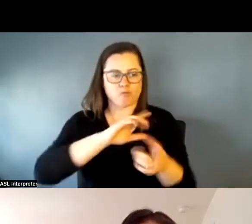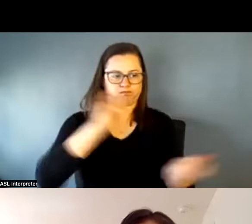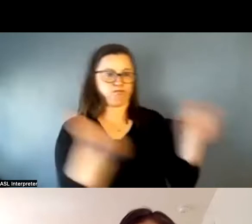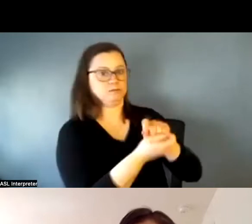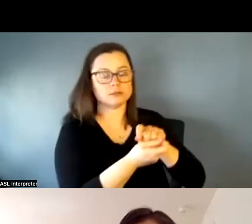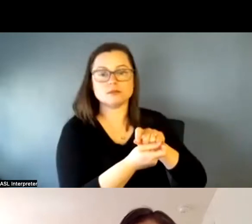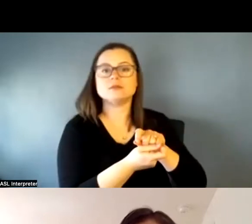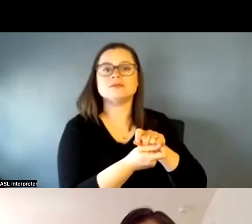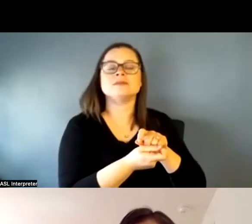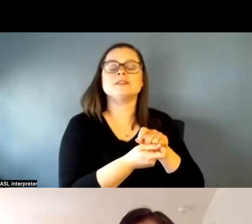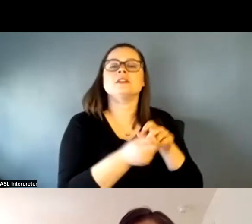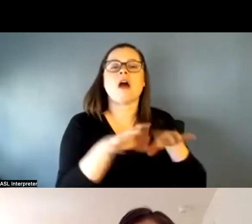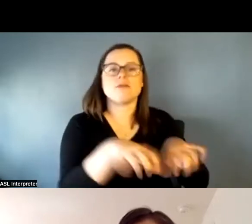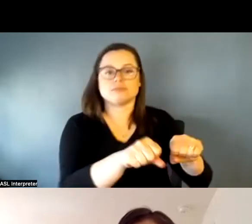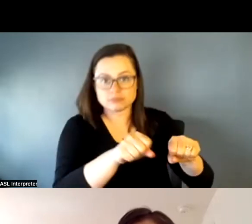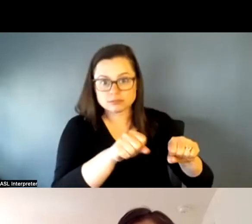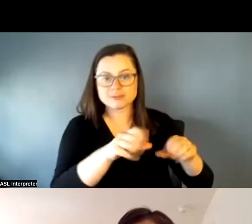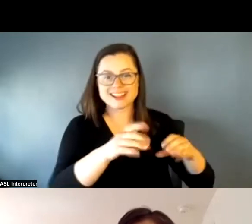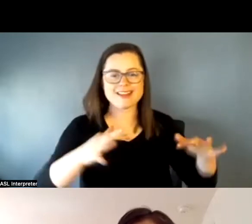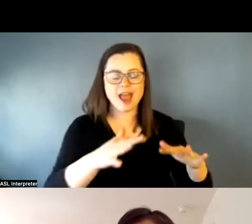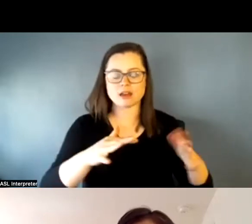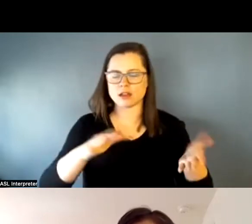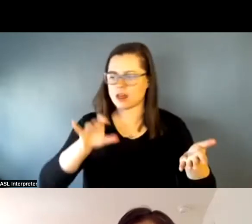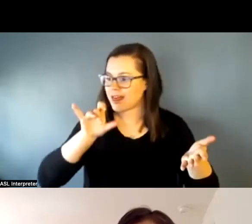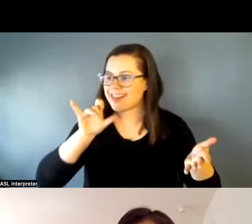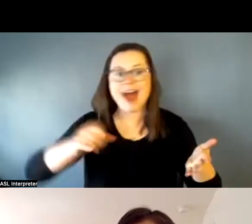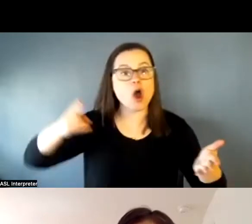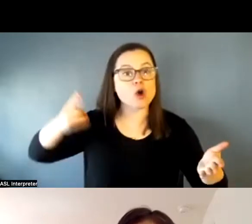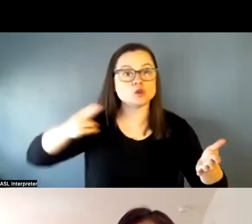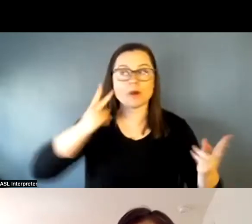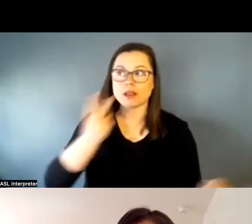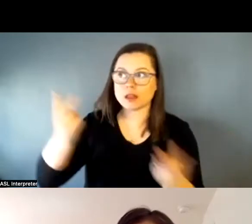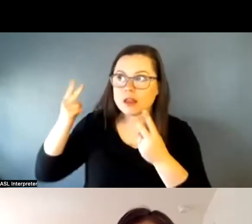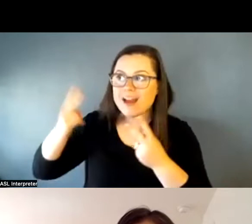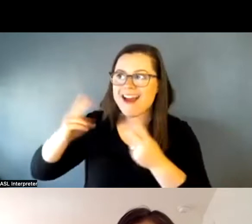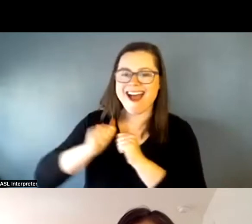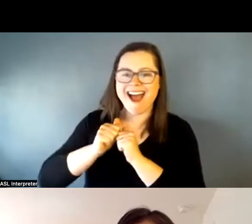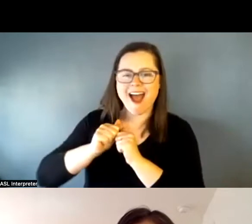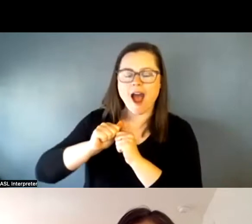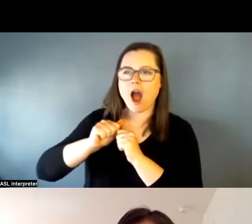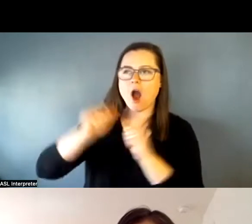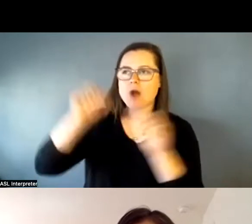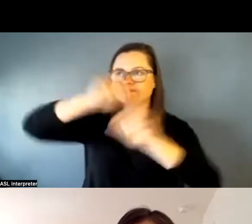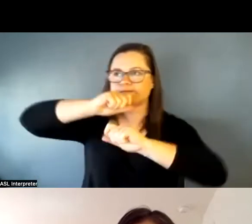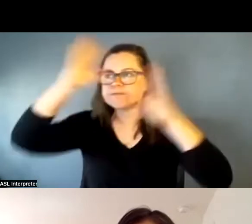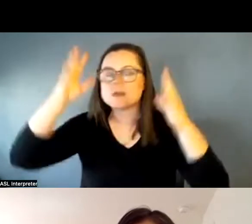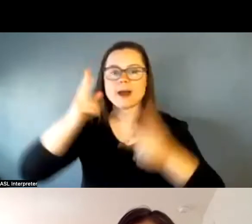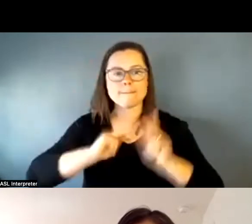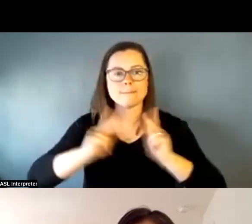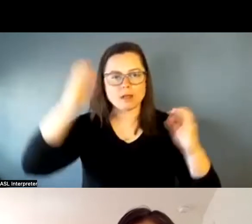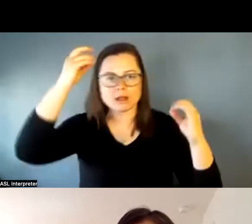that has been sort of interpreted or managed or lived with or resisted.